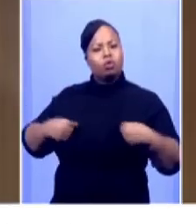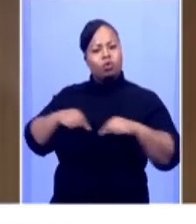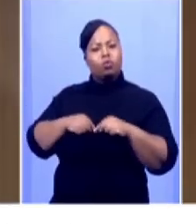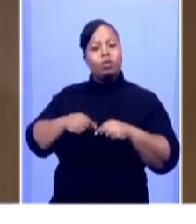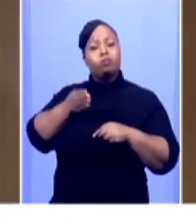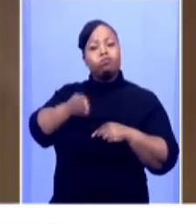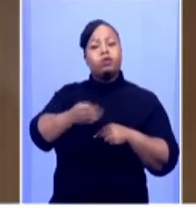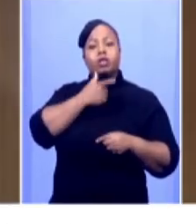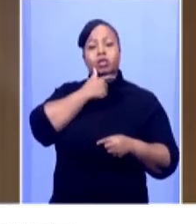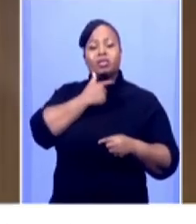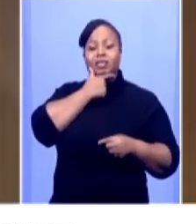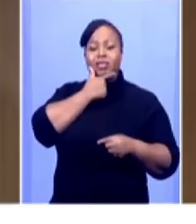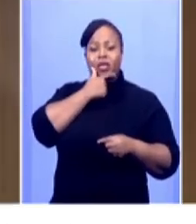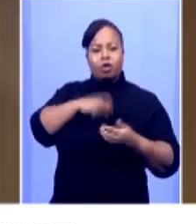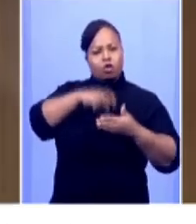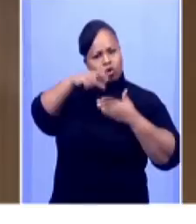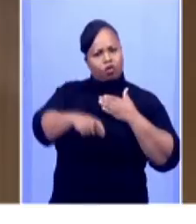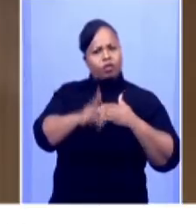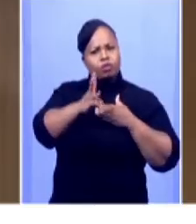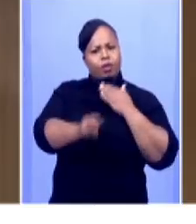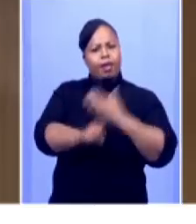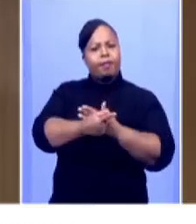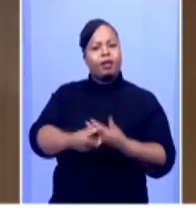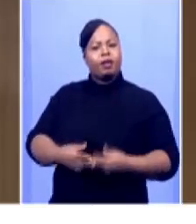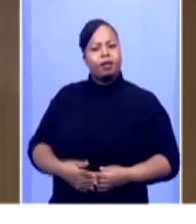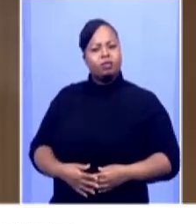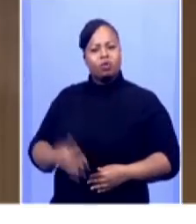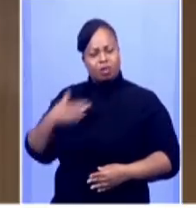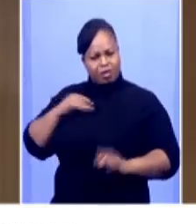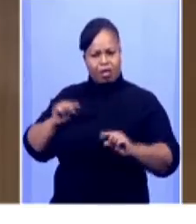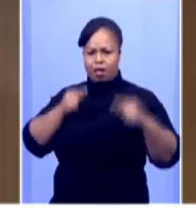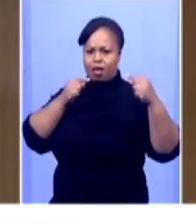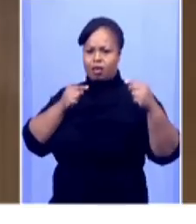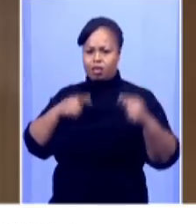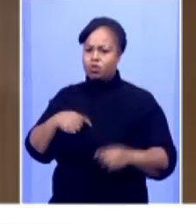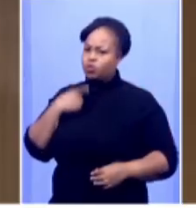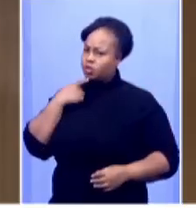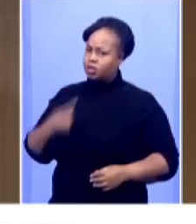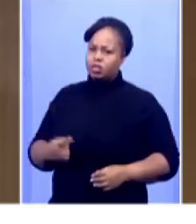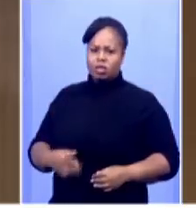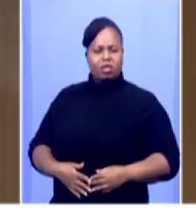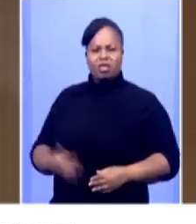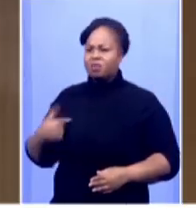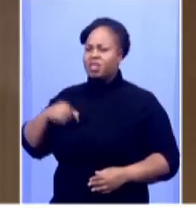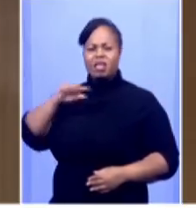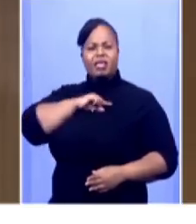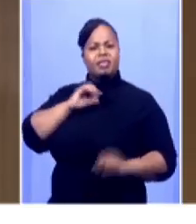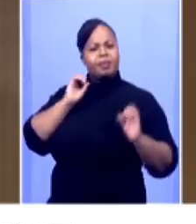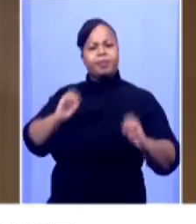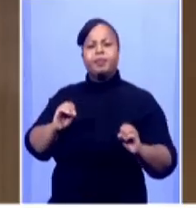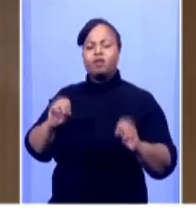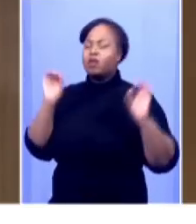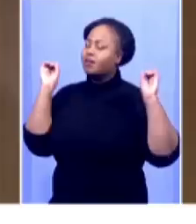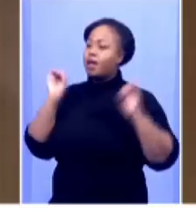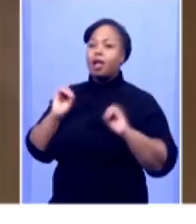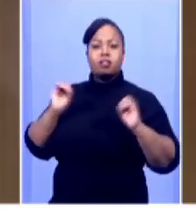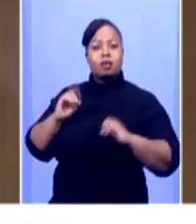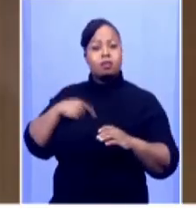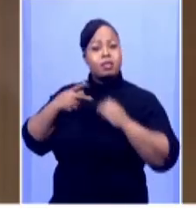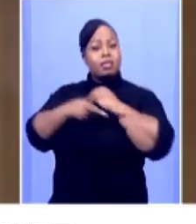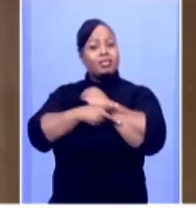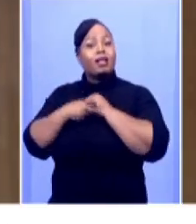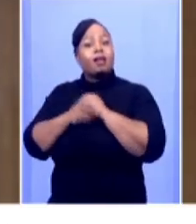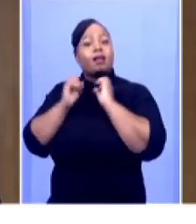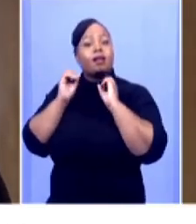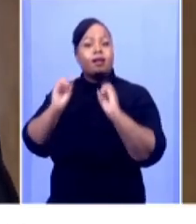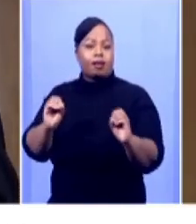in December. I will argue that I am not guilty of anything. I have not stolen a